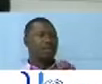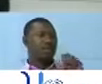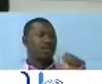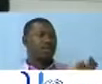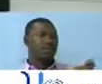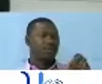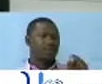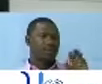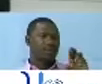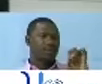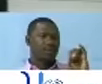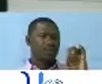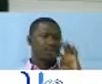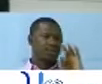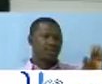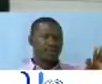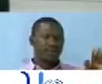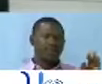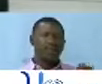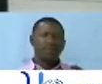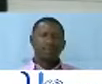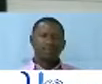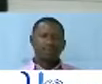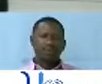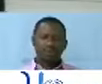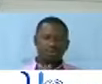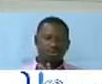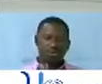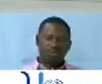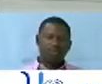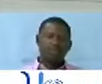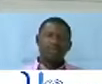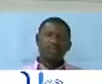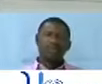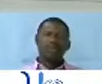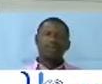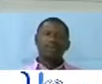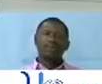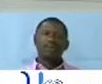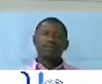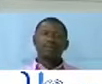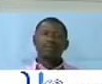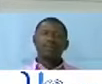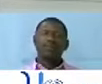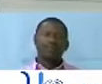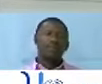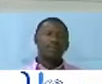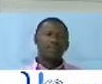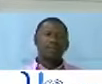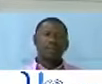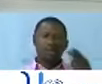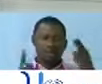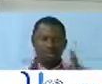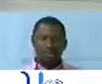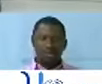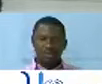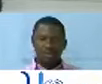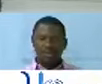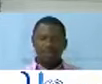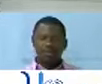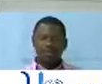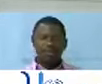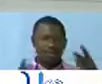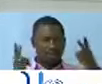he was replying to Moses Richard, copied the executive. So this is like a lawyer writing to the judiciary. And in response,